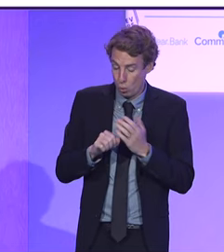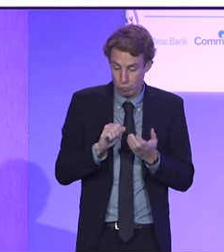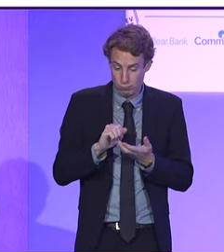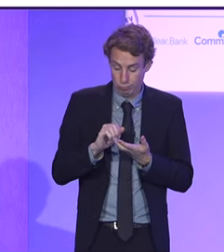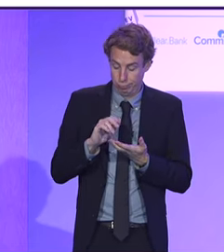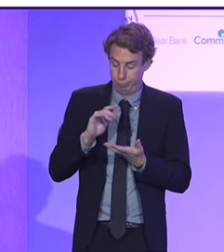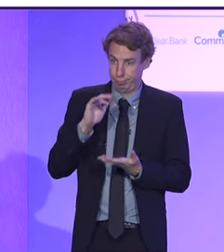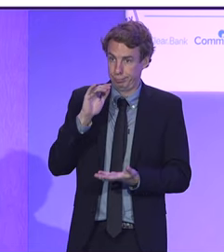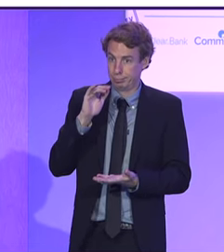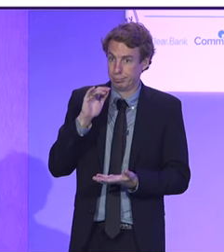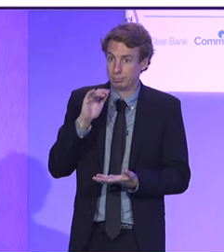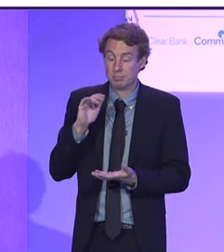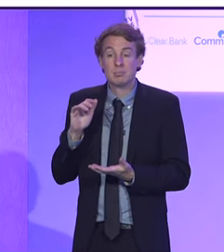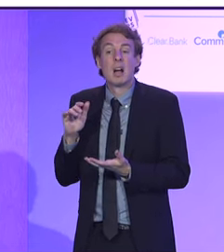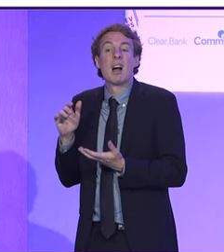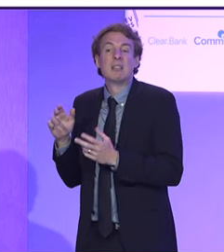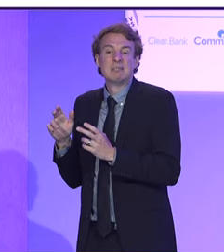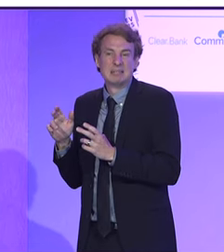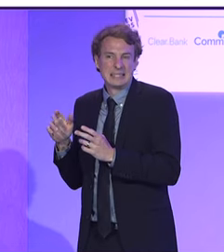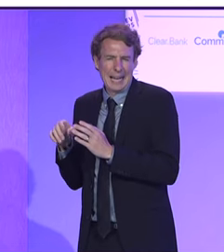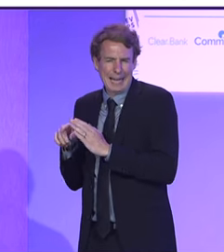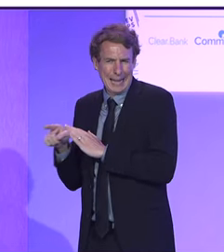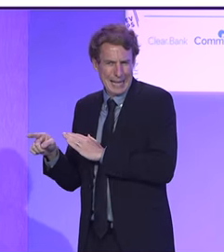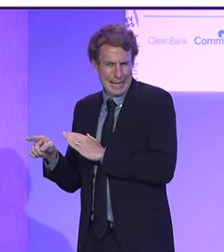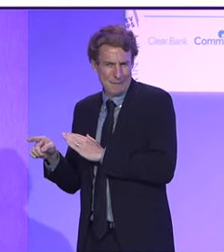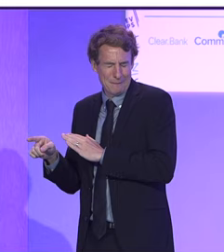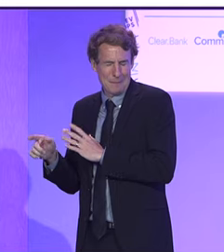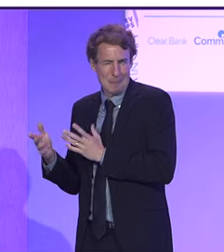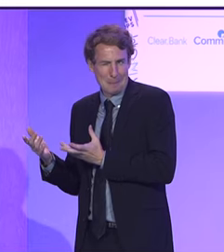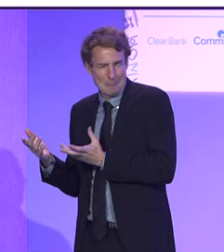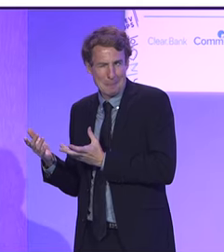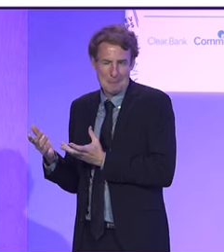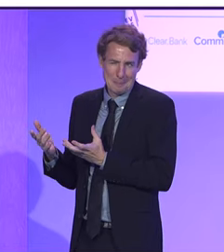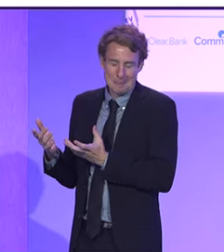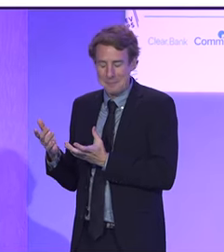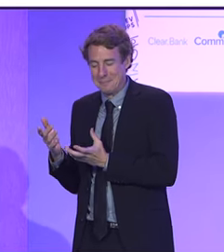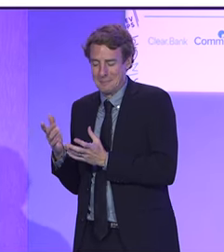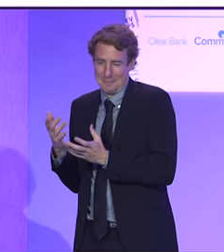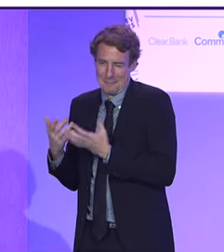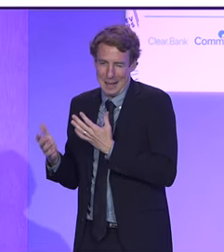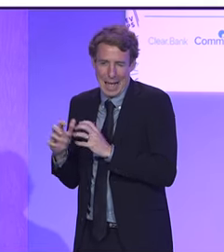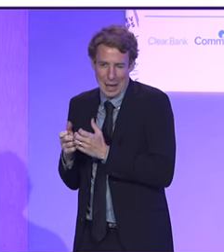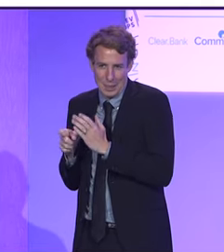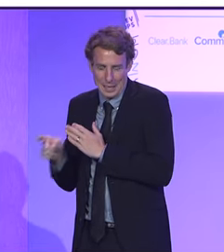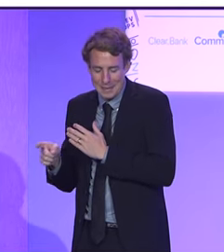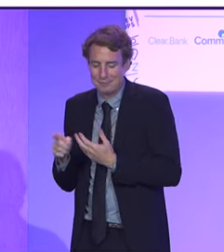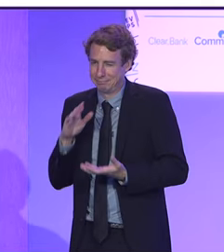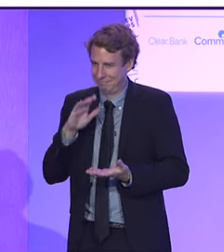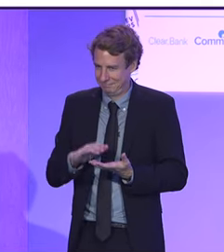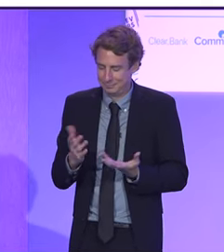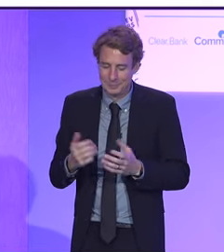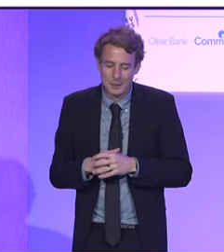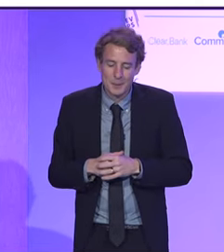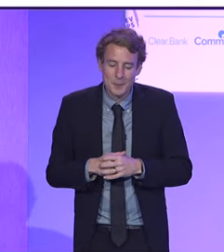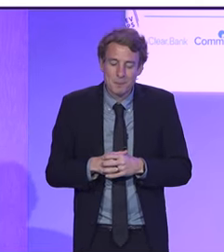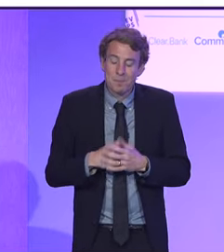the rabbits leave, however they want to leave. And the function of this system is pretty straightforward. It's